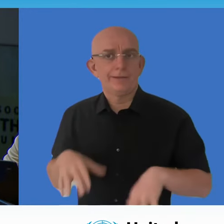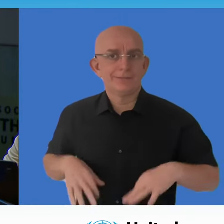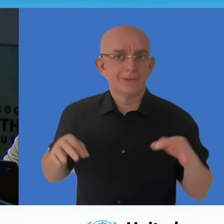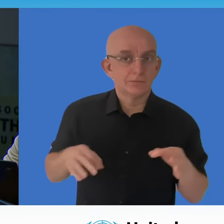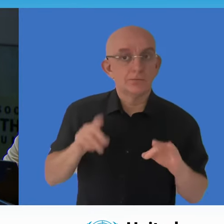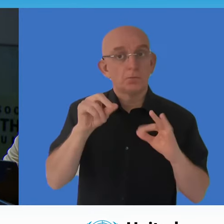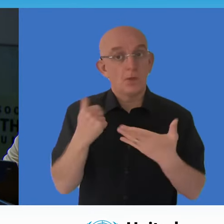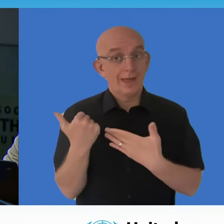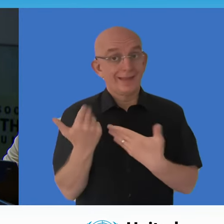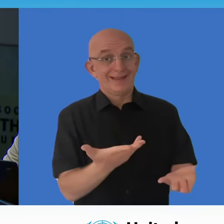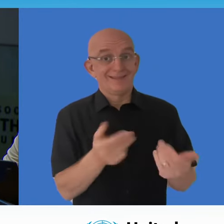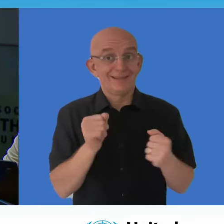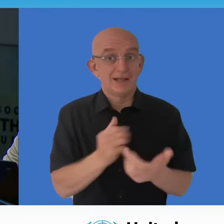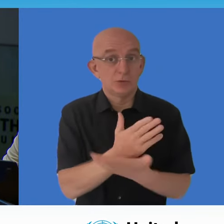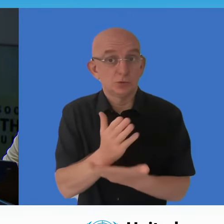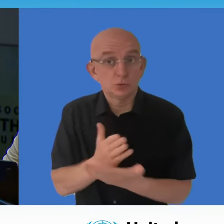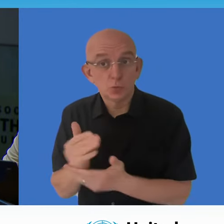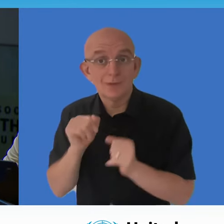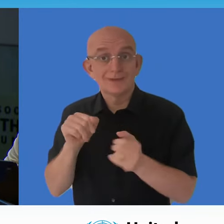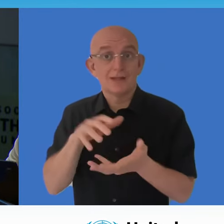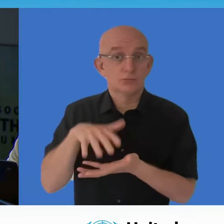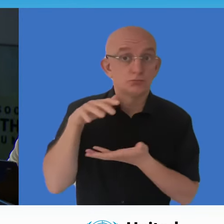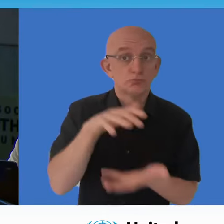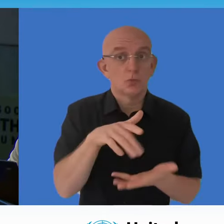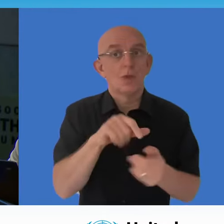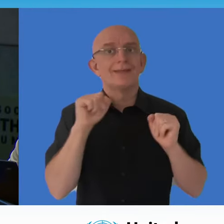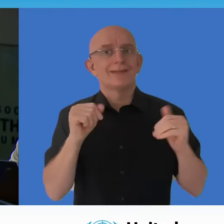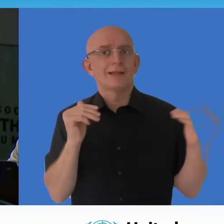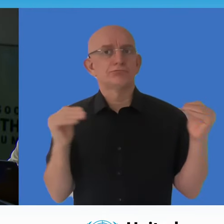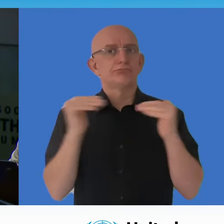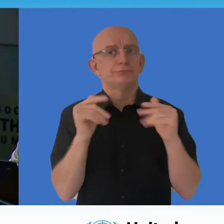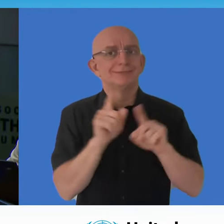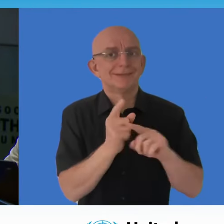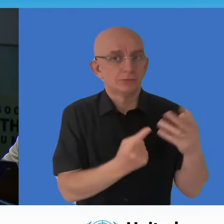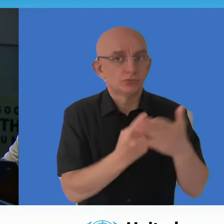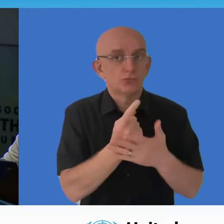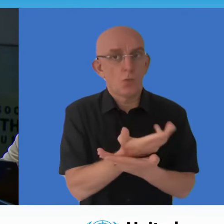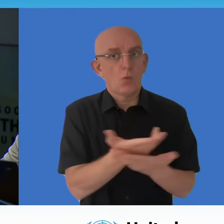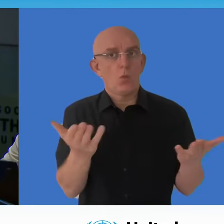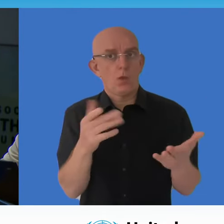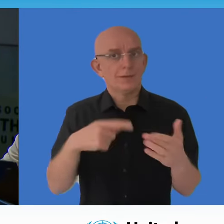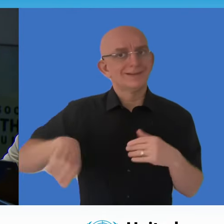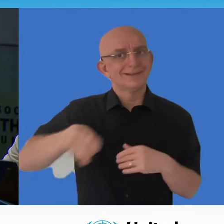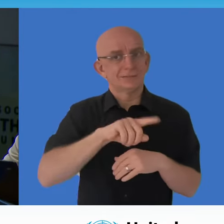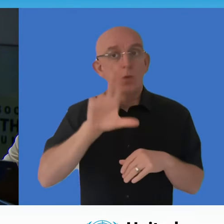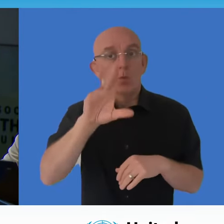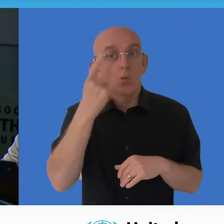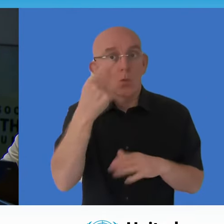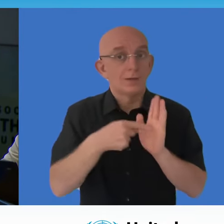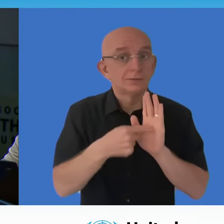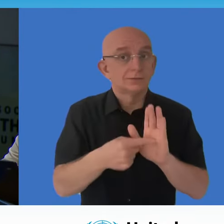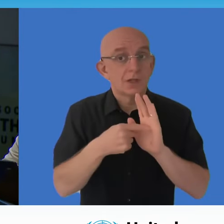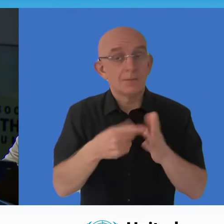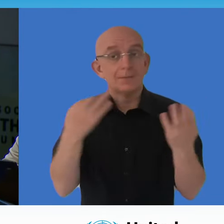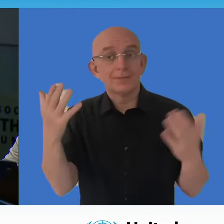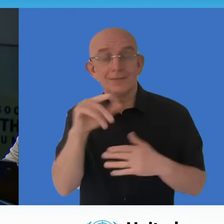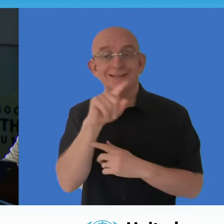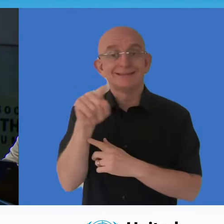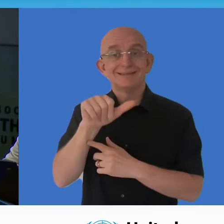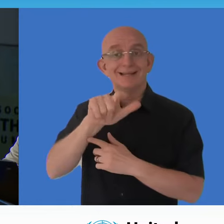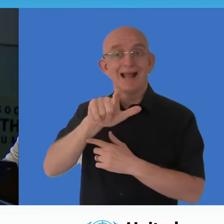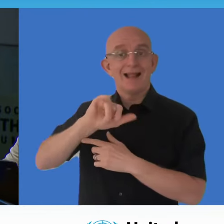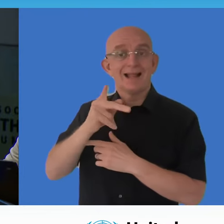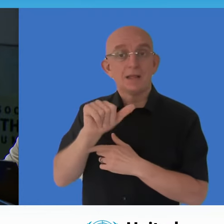succeeding. And our prime example is working with refugees in Zalika refugee camp in Malawi. We work with our refugee coordinator on the